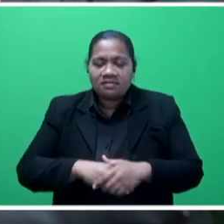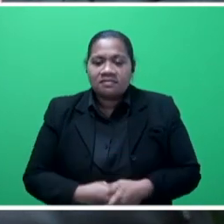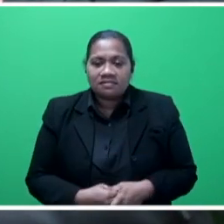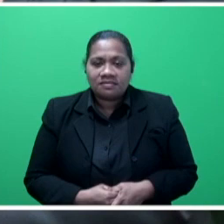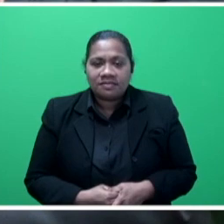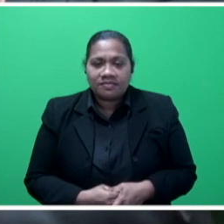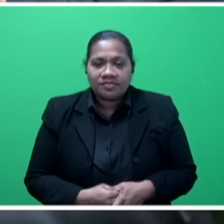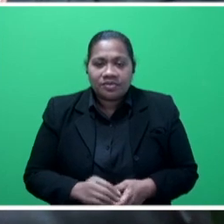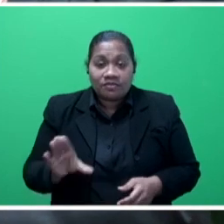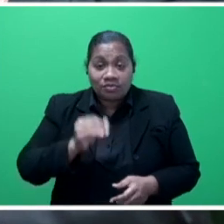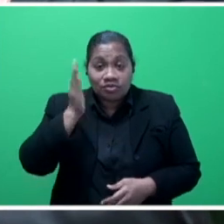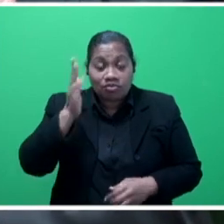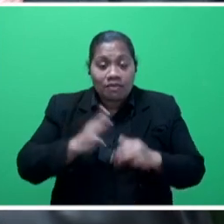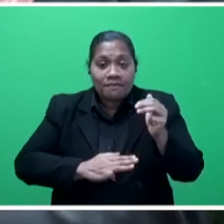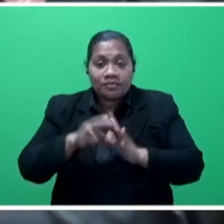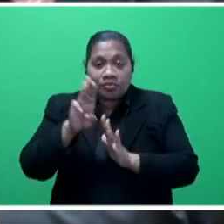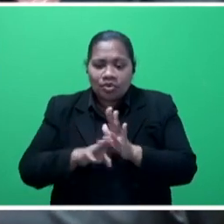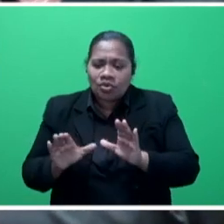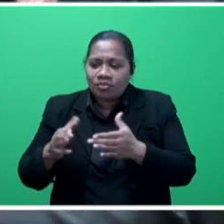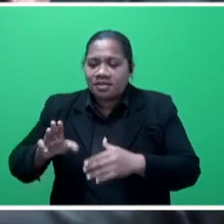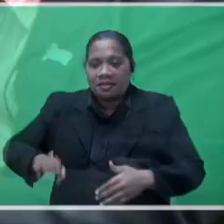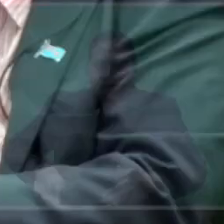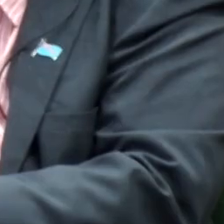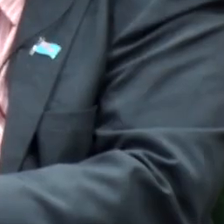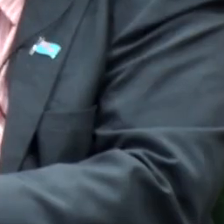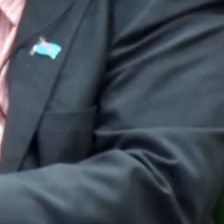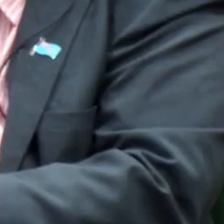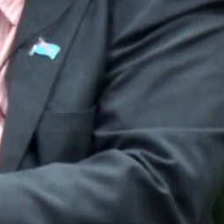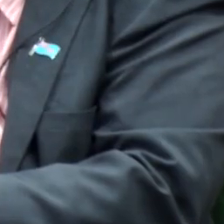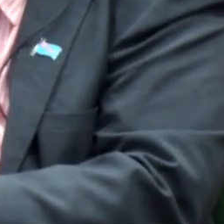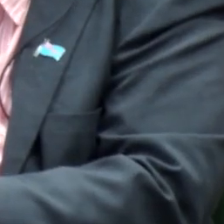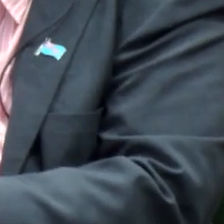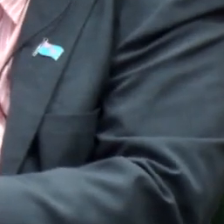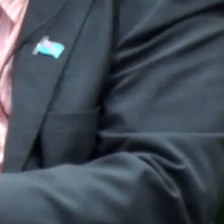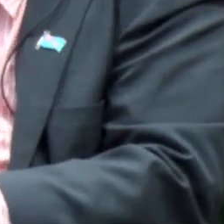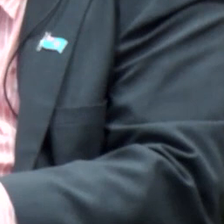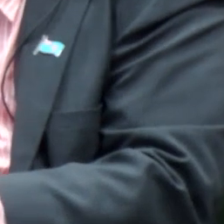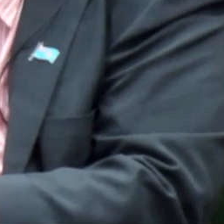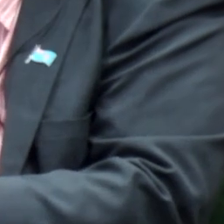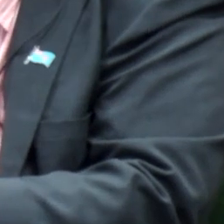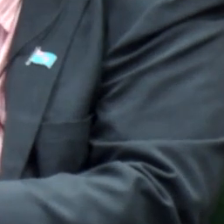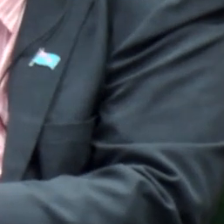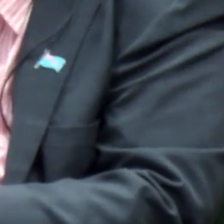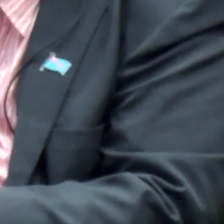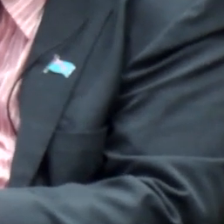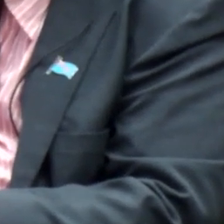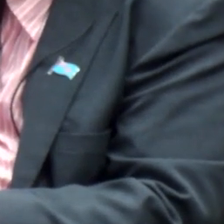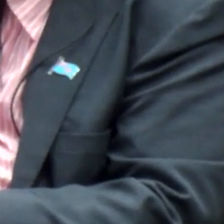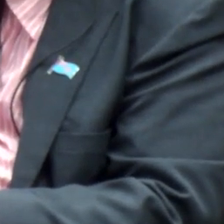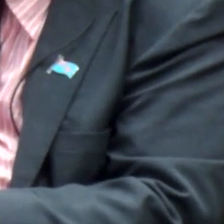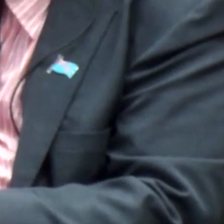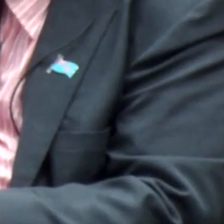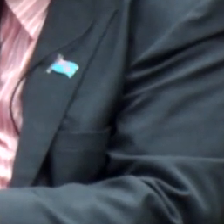management committee members as well as the parents. And it simply means that you are trying to